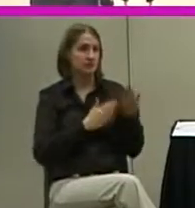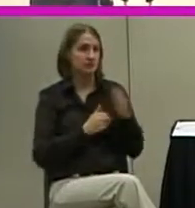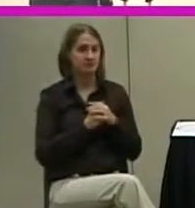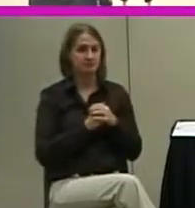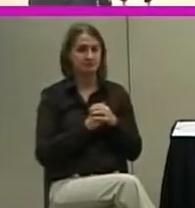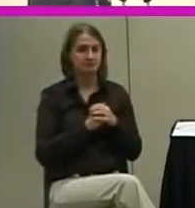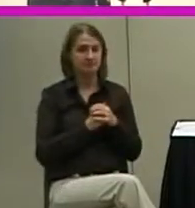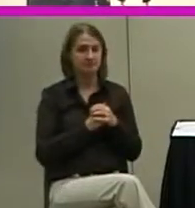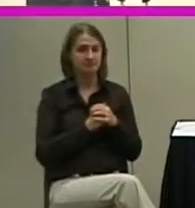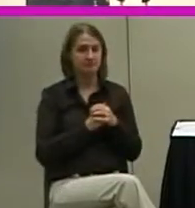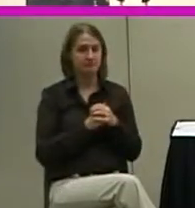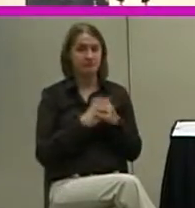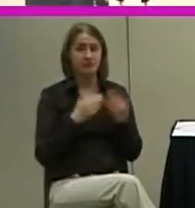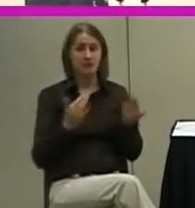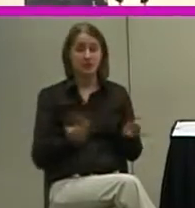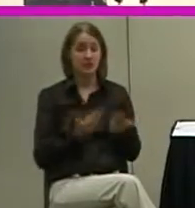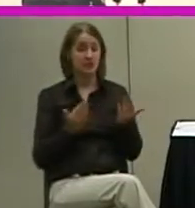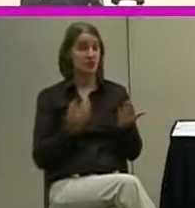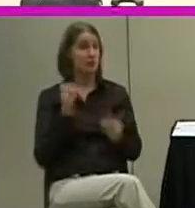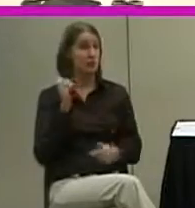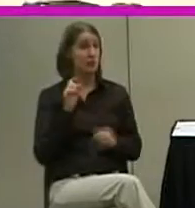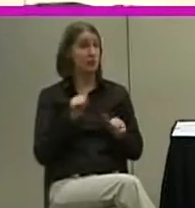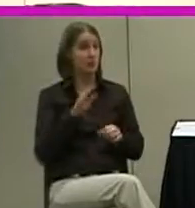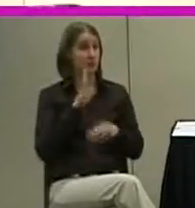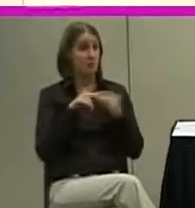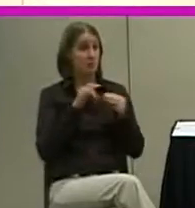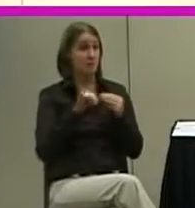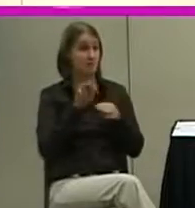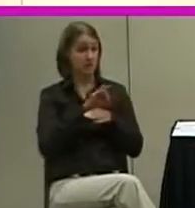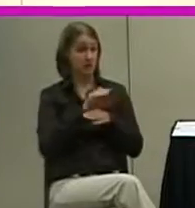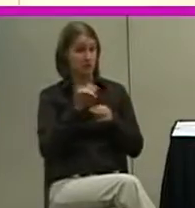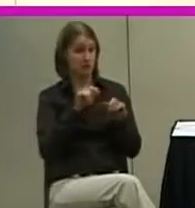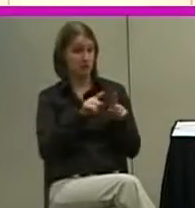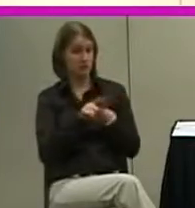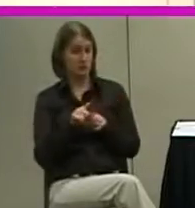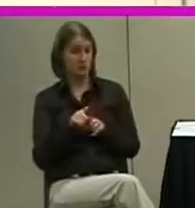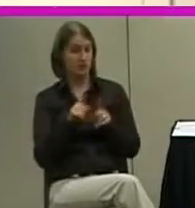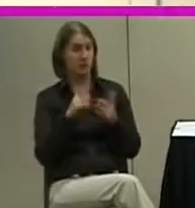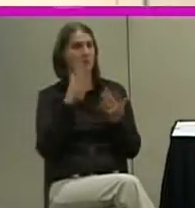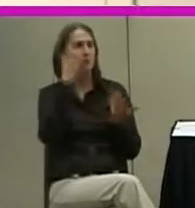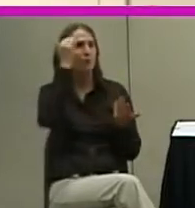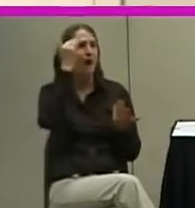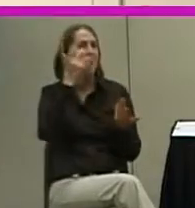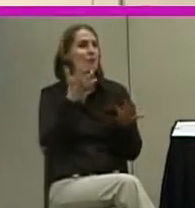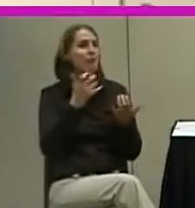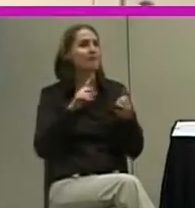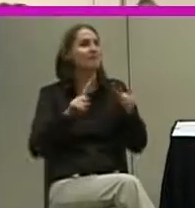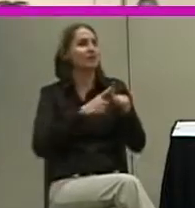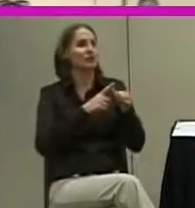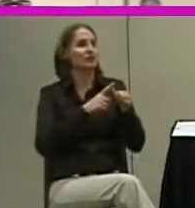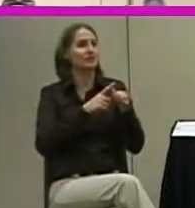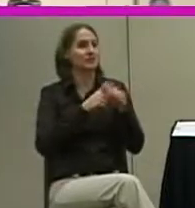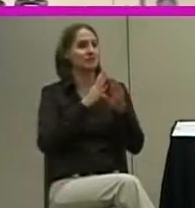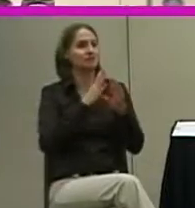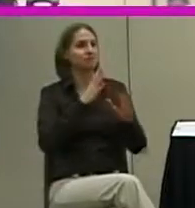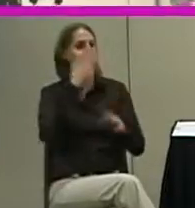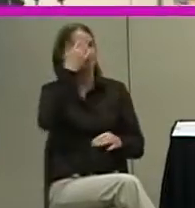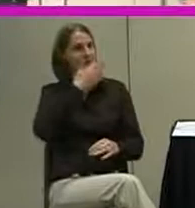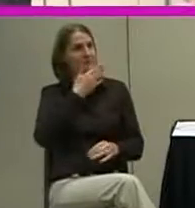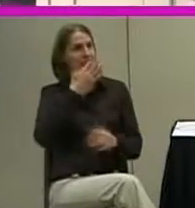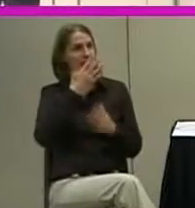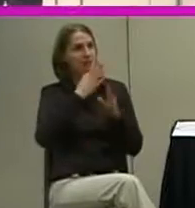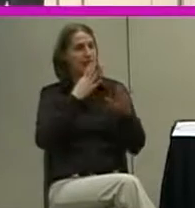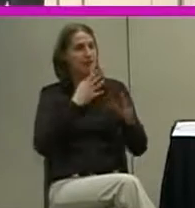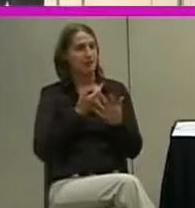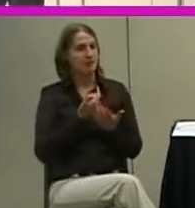Here, we could talk about that as function here too. Why do they do it? They want to be first in line. That's function. We don't need to call it an FBA,